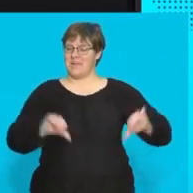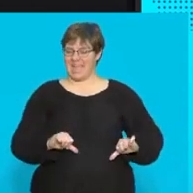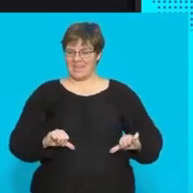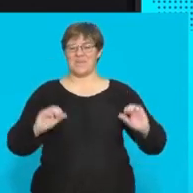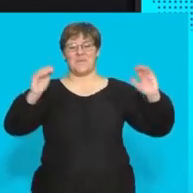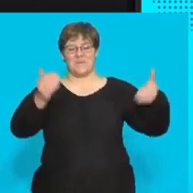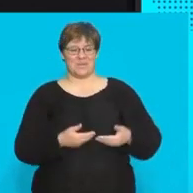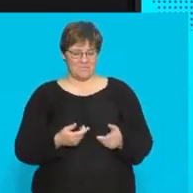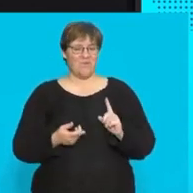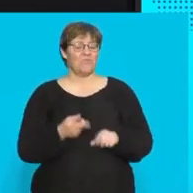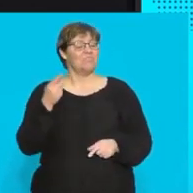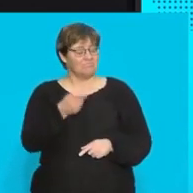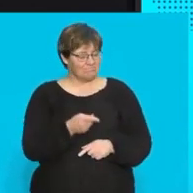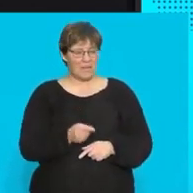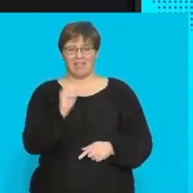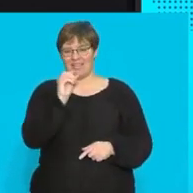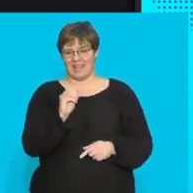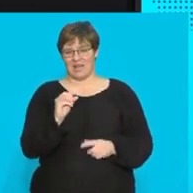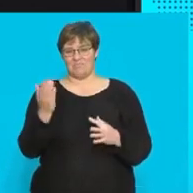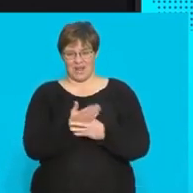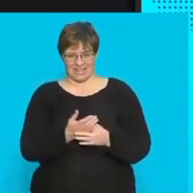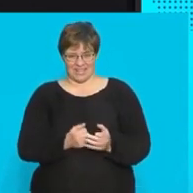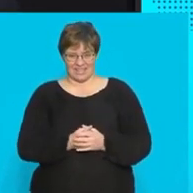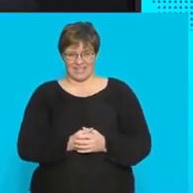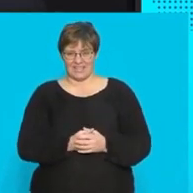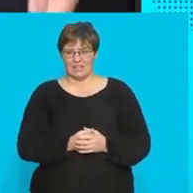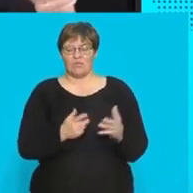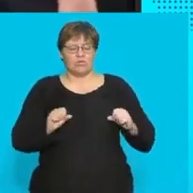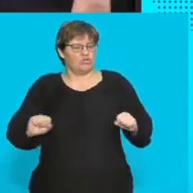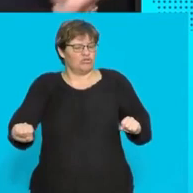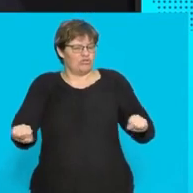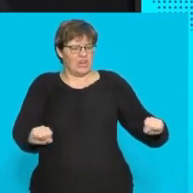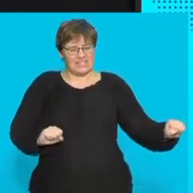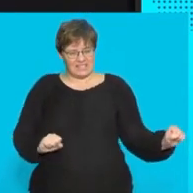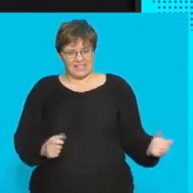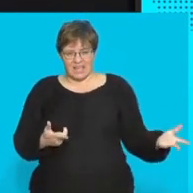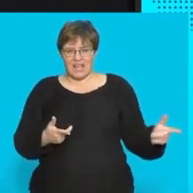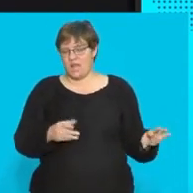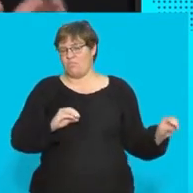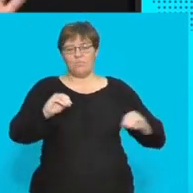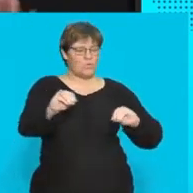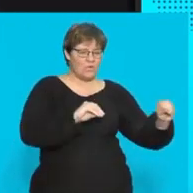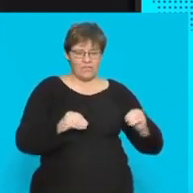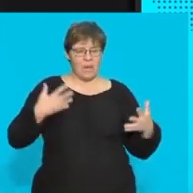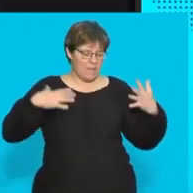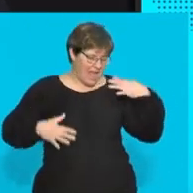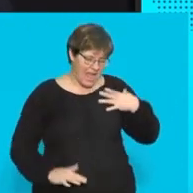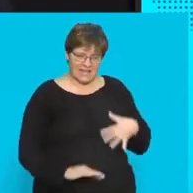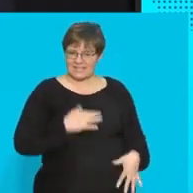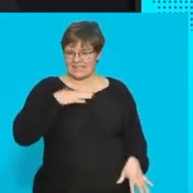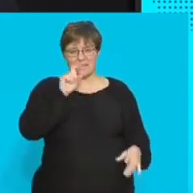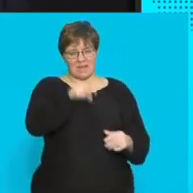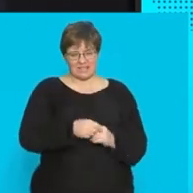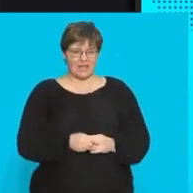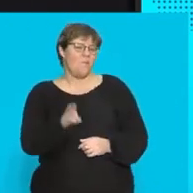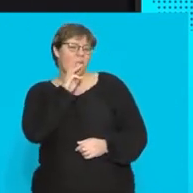Welcome back, Life Sciences, from your wee break. I hope, as I said, you always need to stretch, get up, do some movement, get the blood